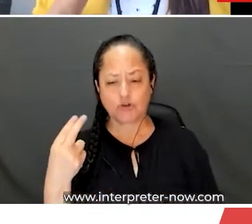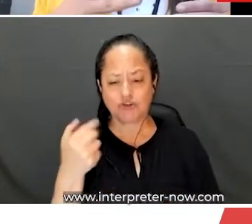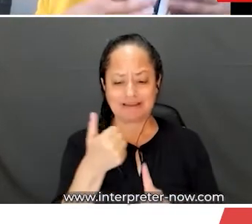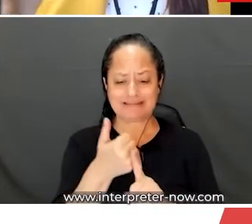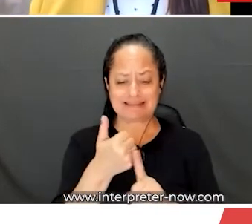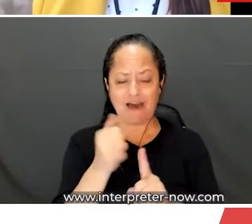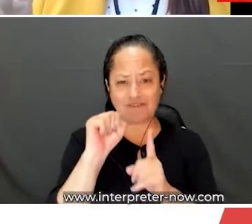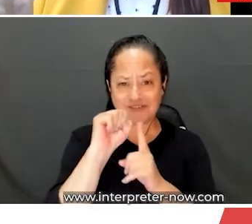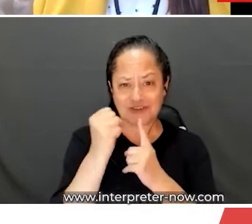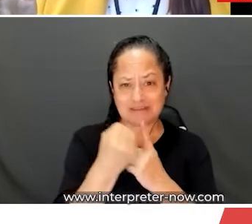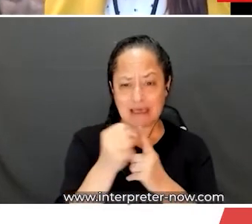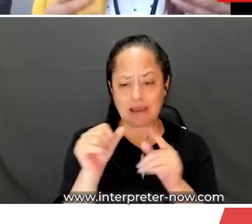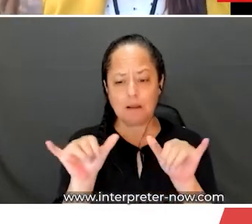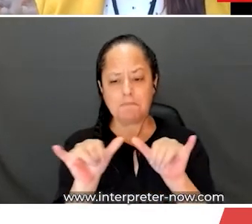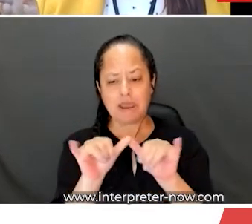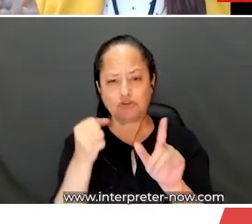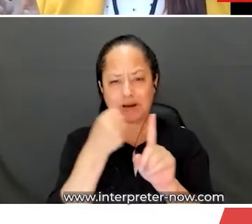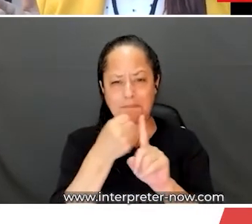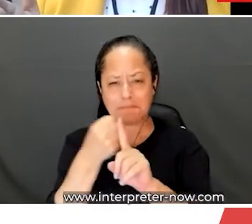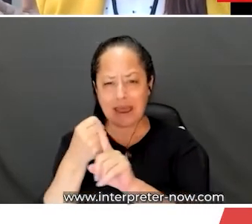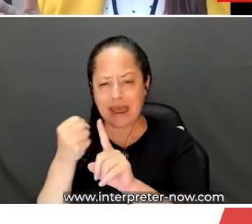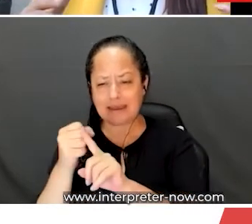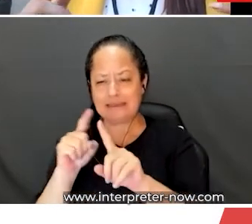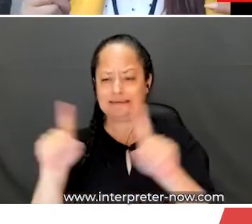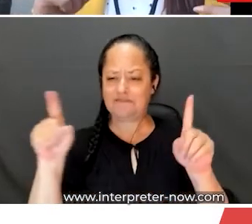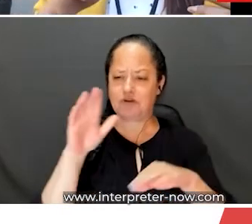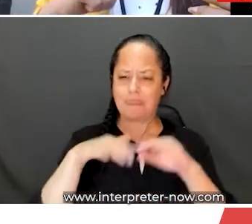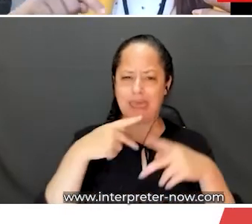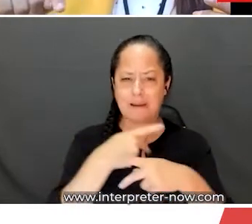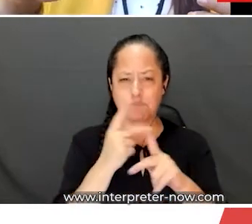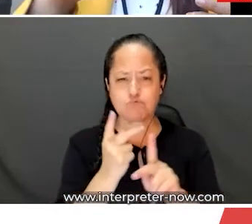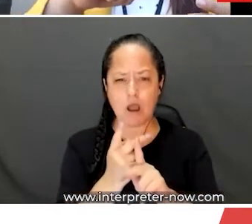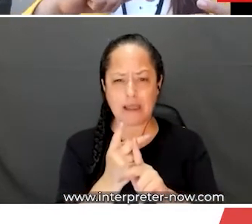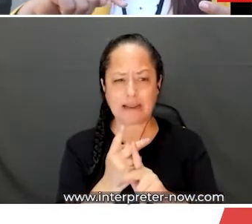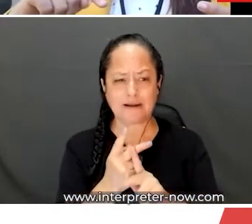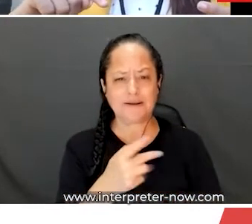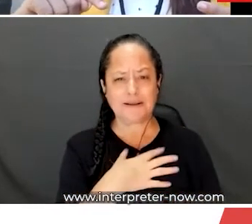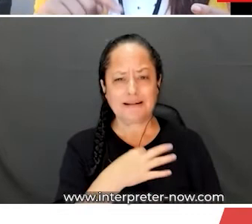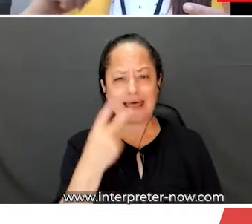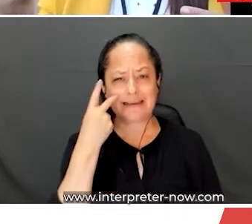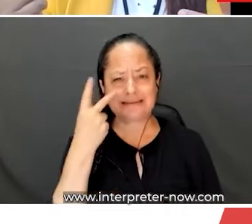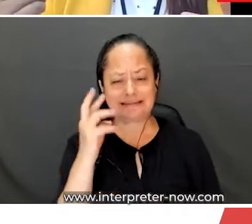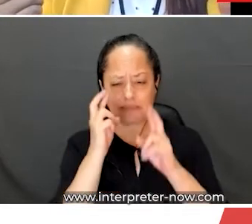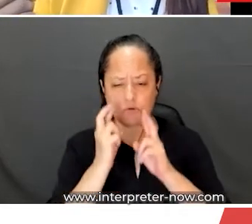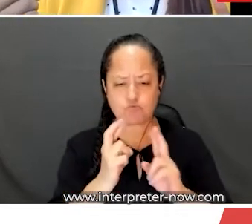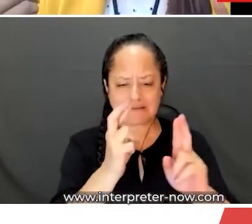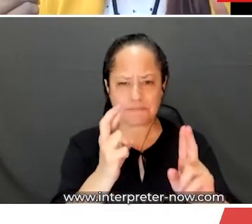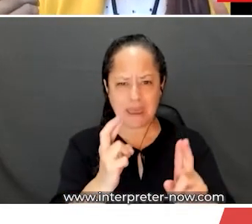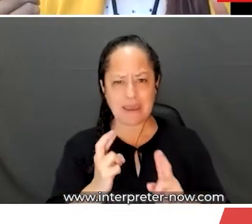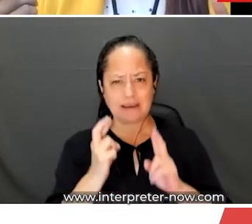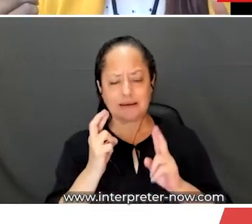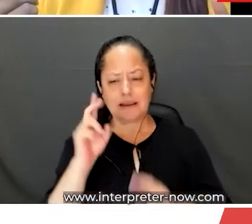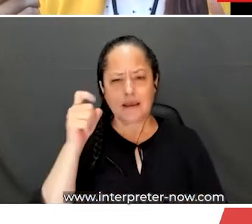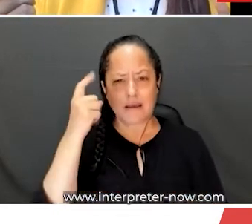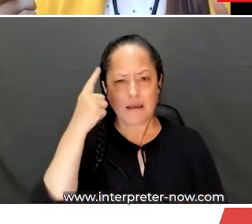Like, we're measuring impact in a way different way than you would a product. And so I would just love to see the respect, and even saying government's